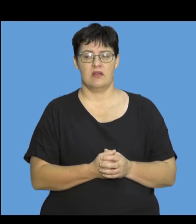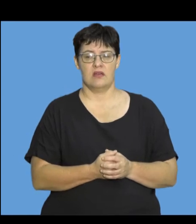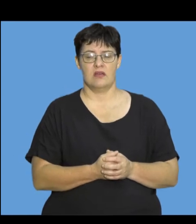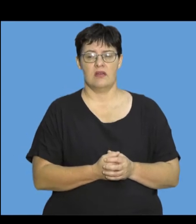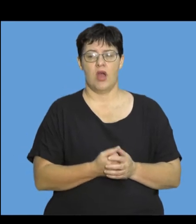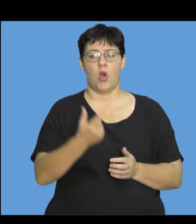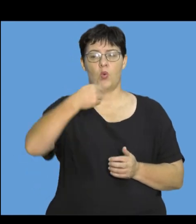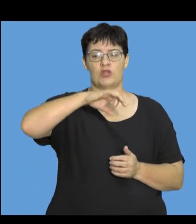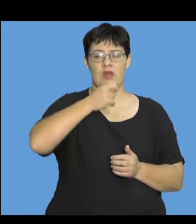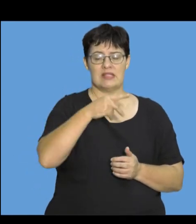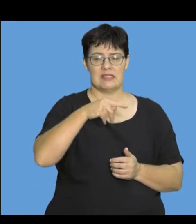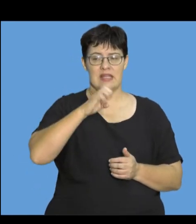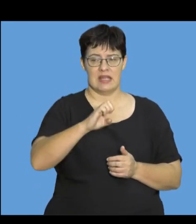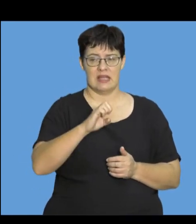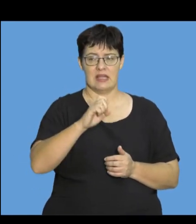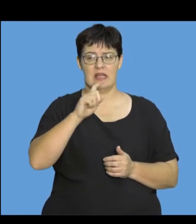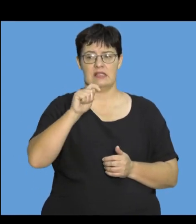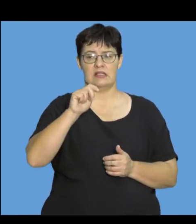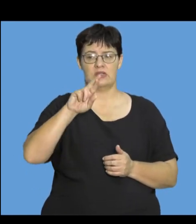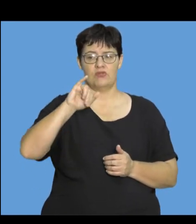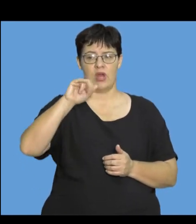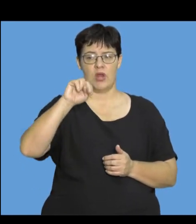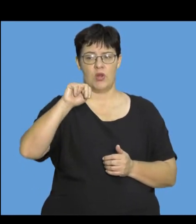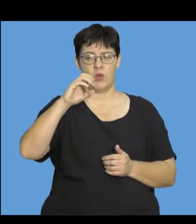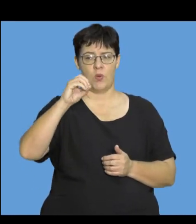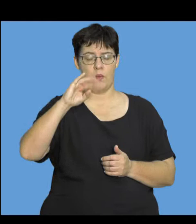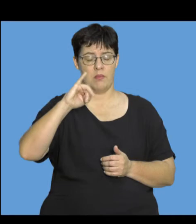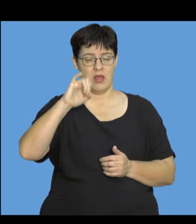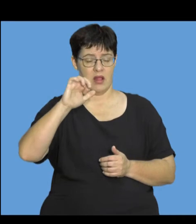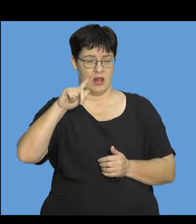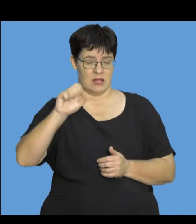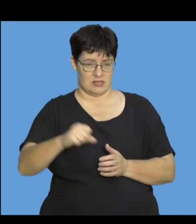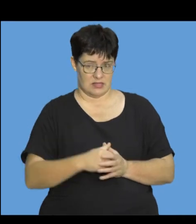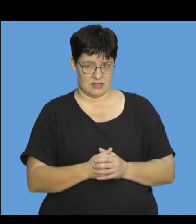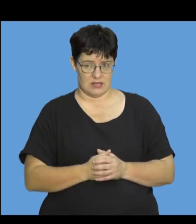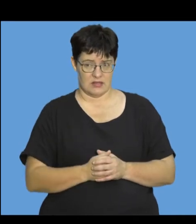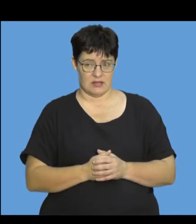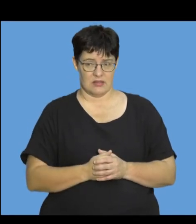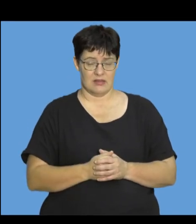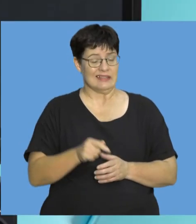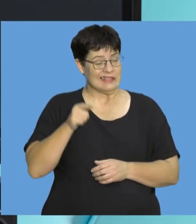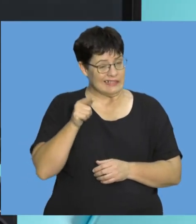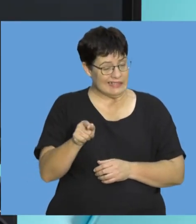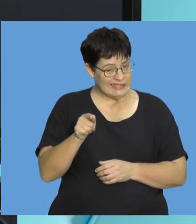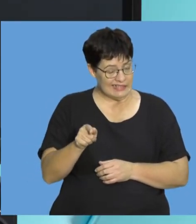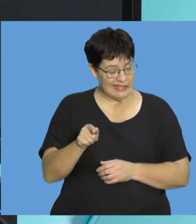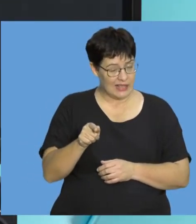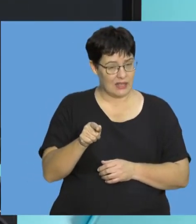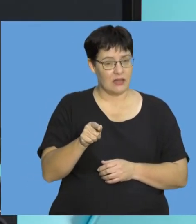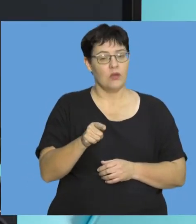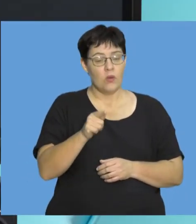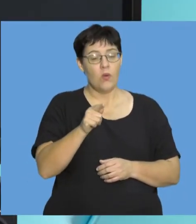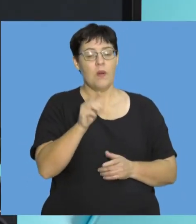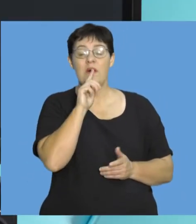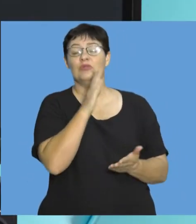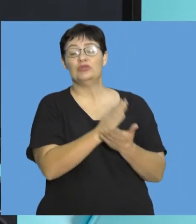special kind of factorization when it comes to the concept of exponents. Here, guys, the main thing that you